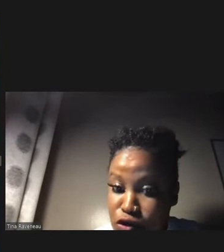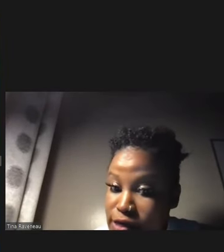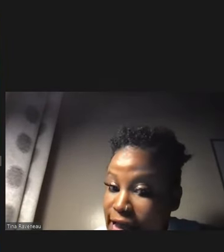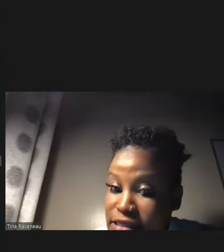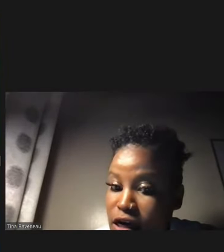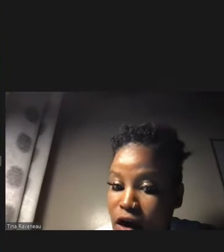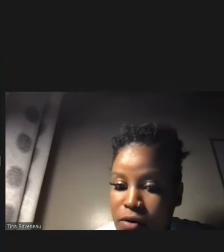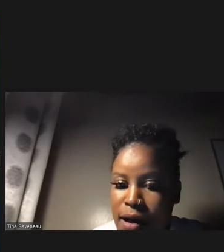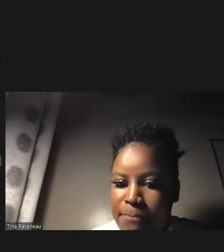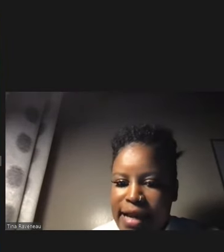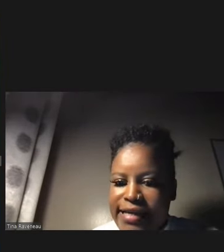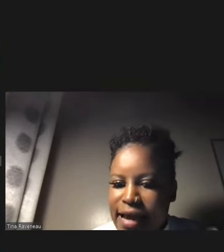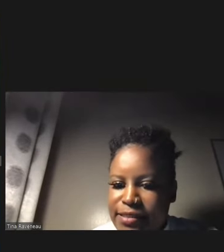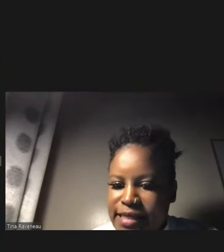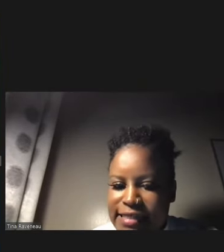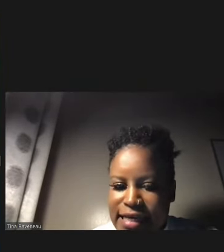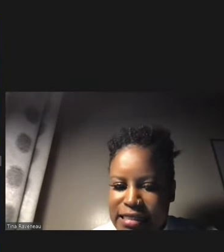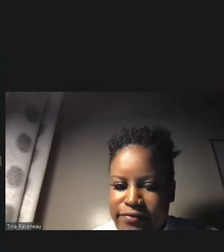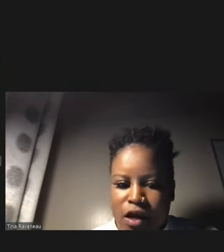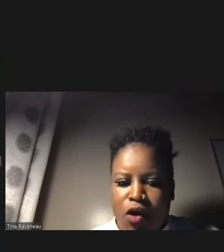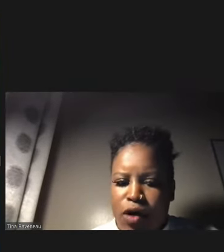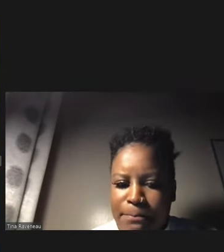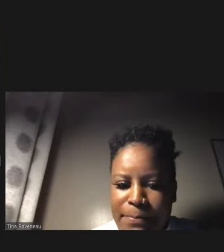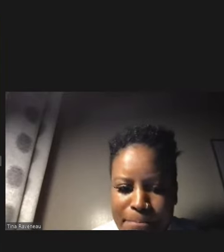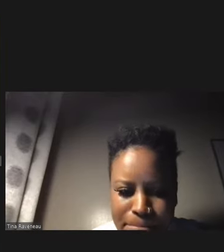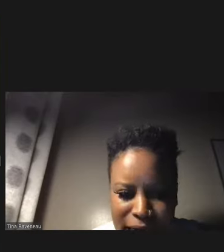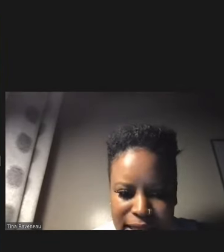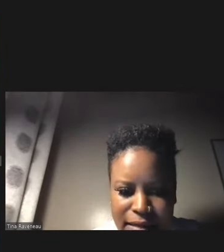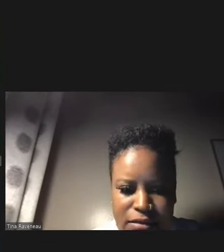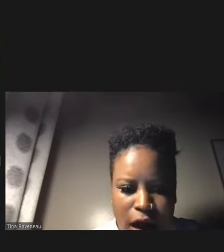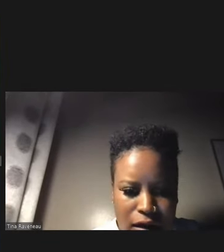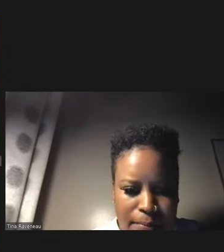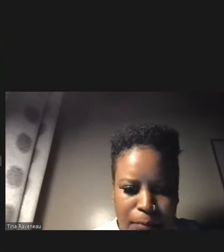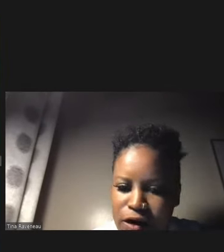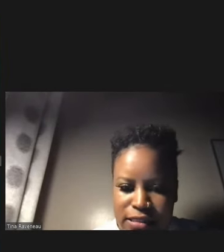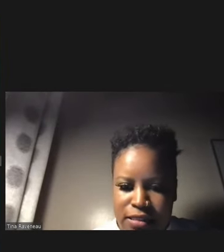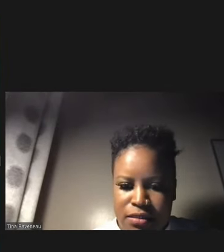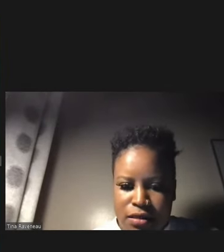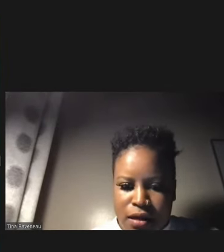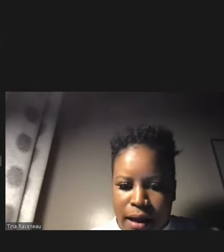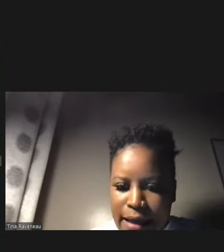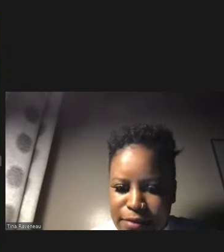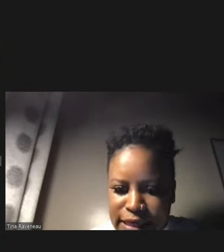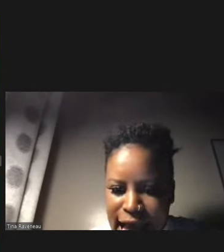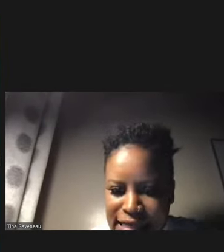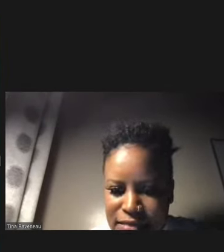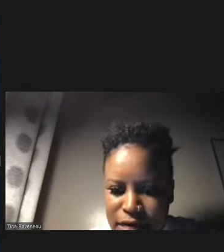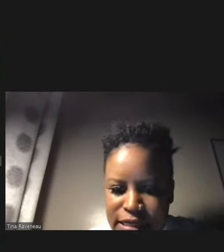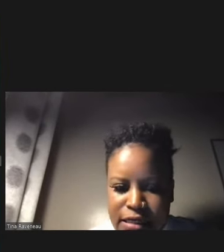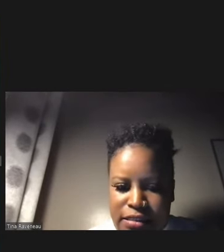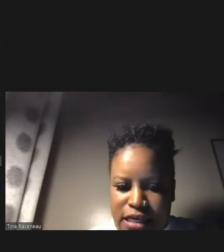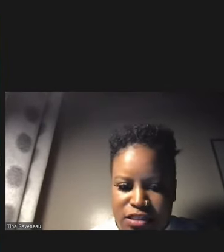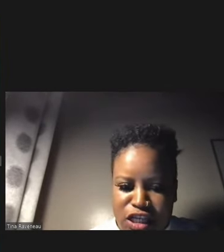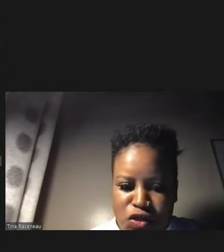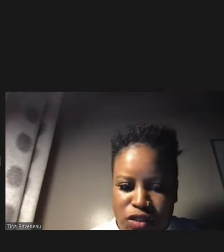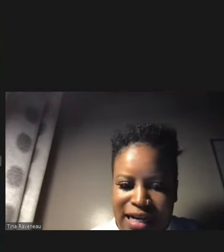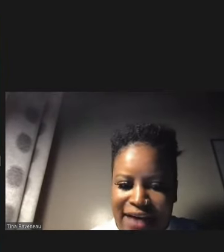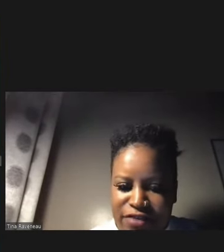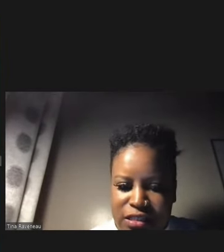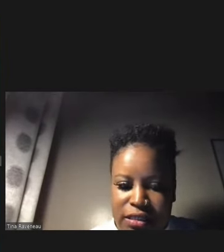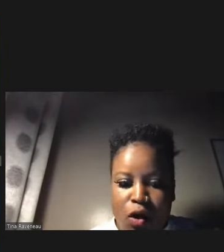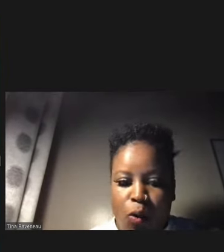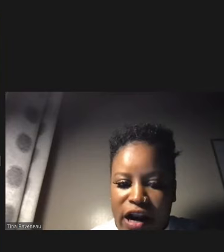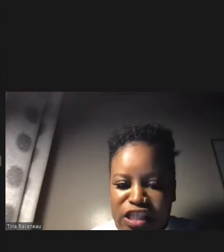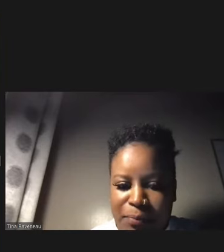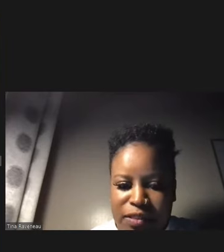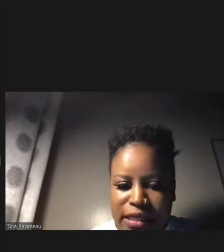in New York 2 years ago, many MTA executives got $1 million bonuses. MTA has money. They're just using it